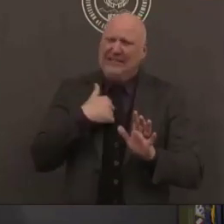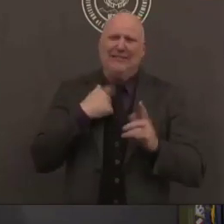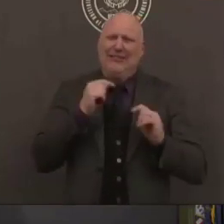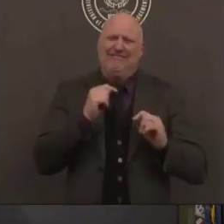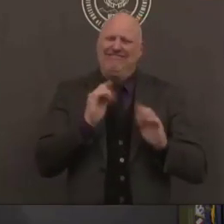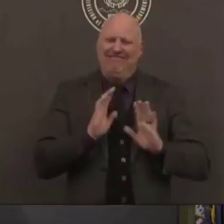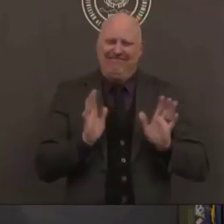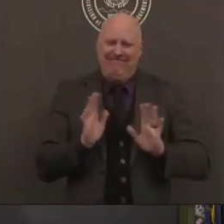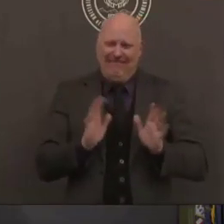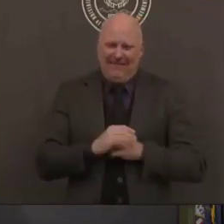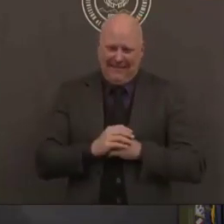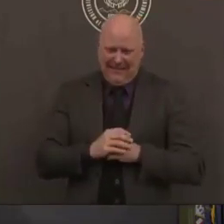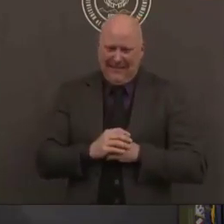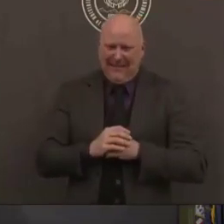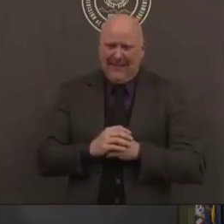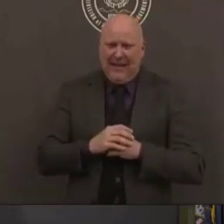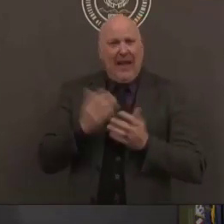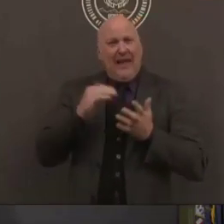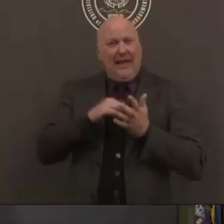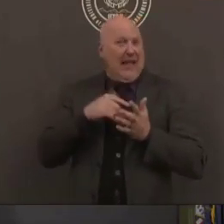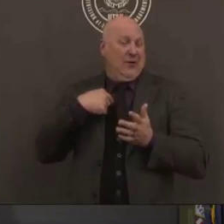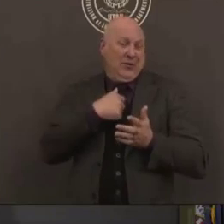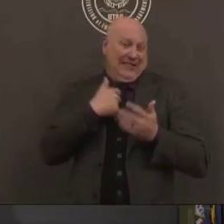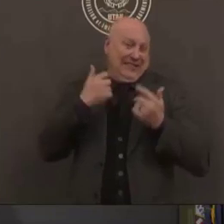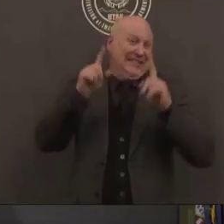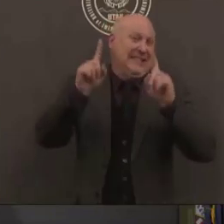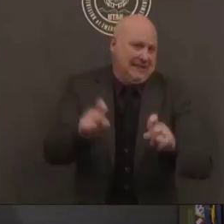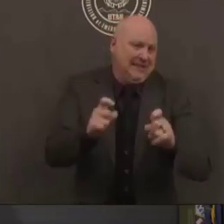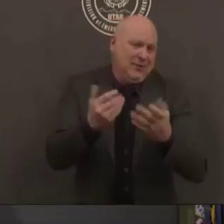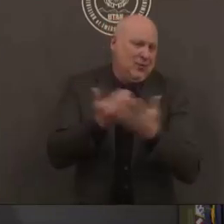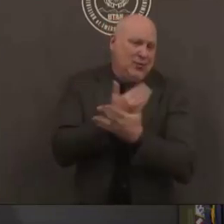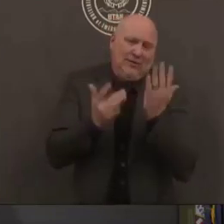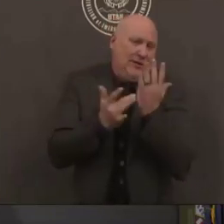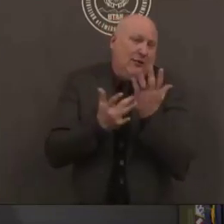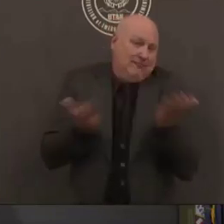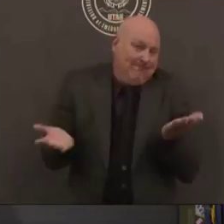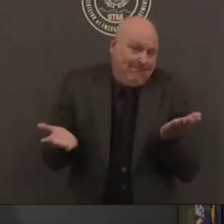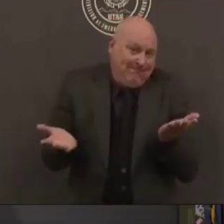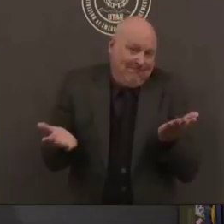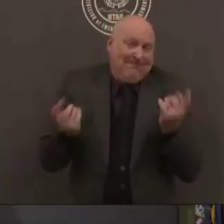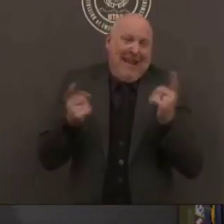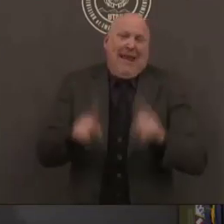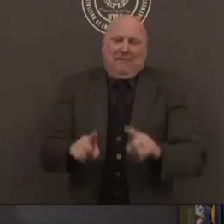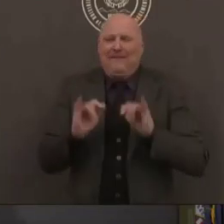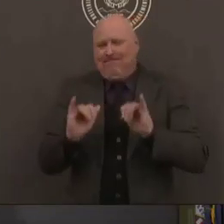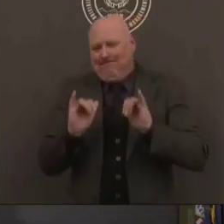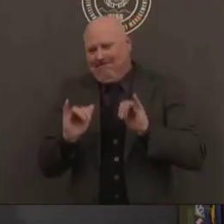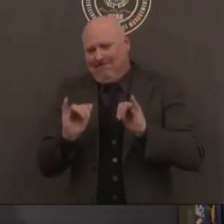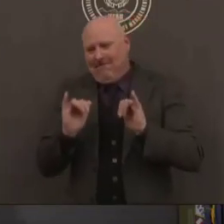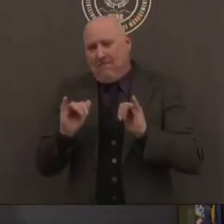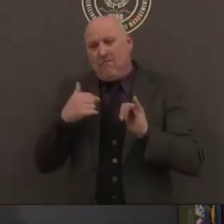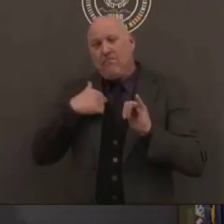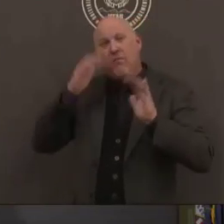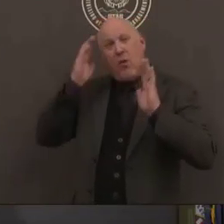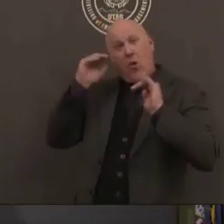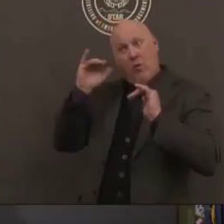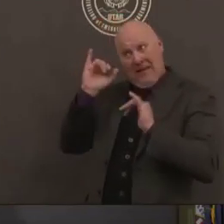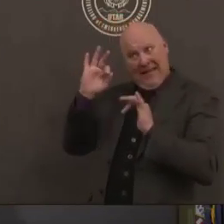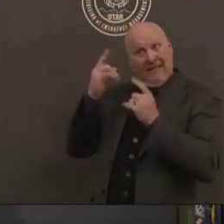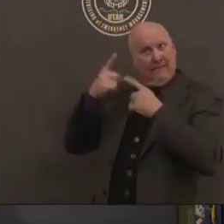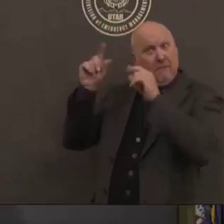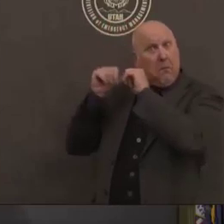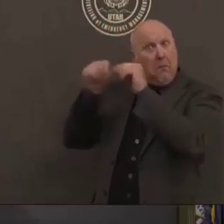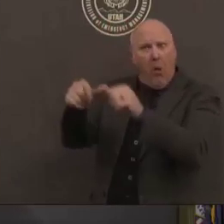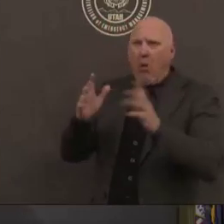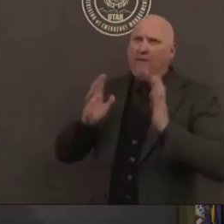this, but we thought the benefit and the chance to capture some important data would outweigh the risk of possibly